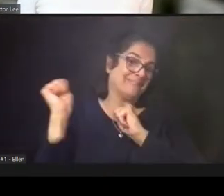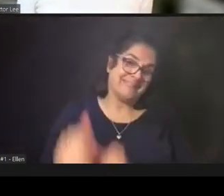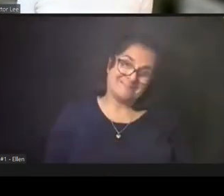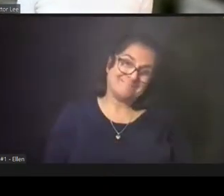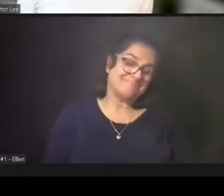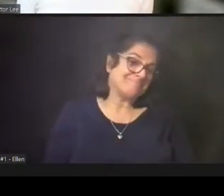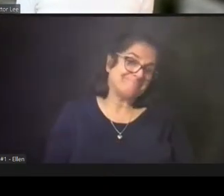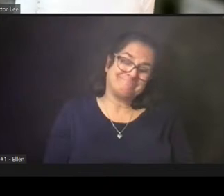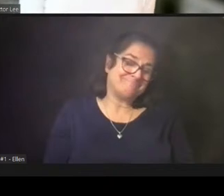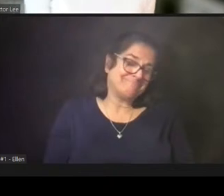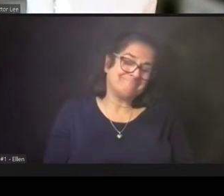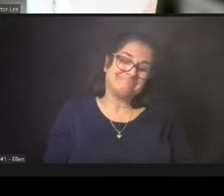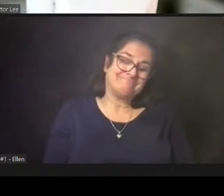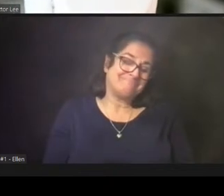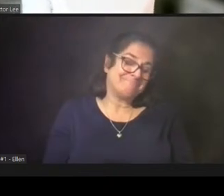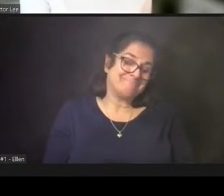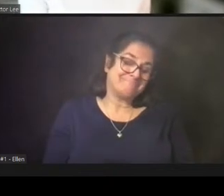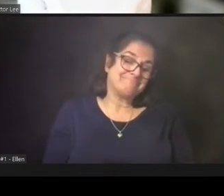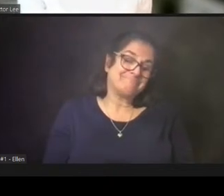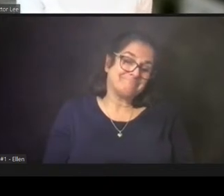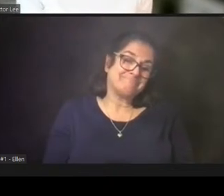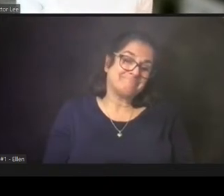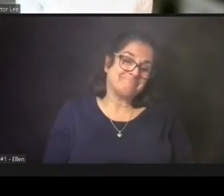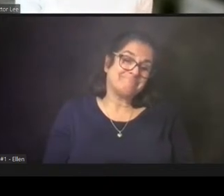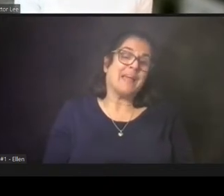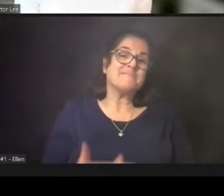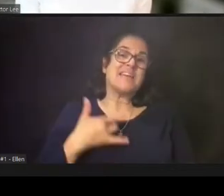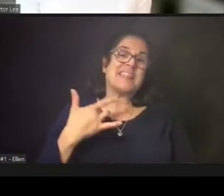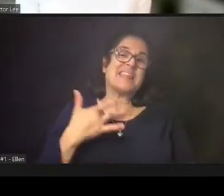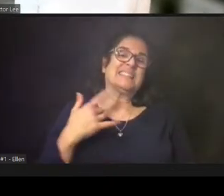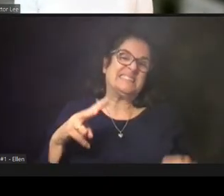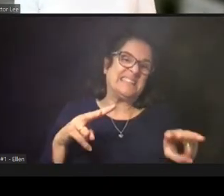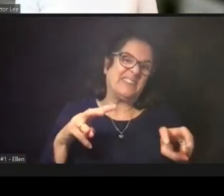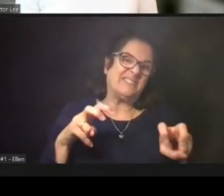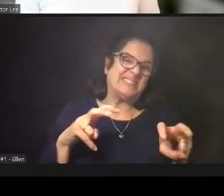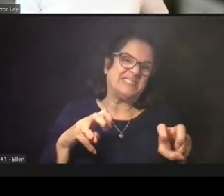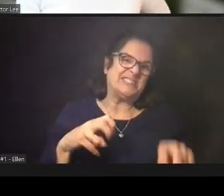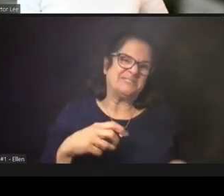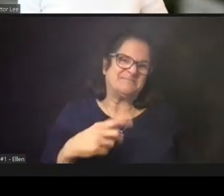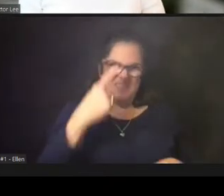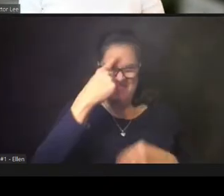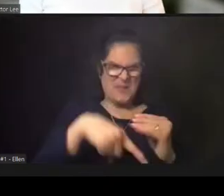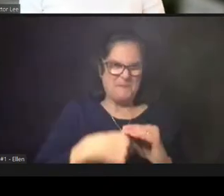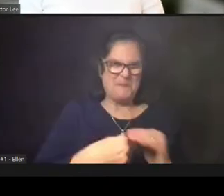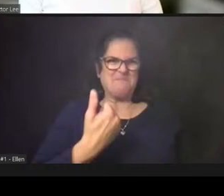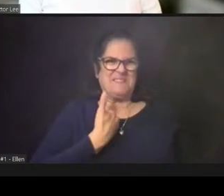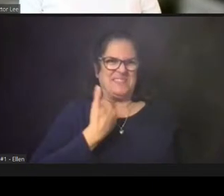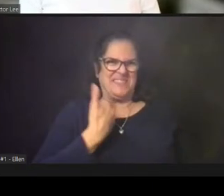I'm not. I'm being very selfish. You know, when I found out